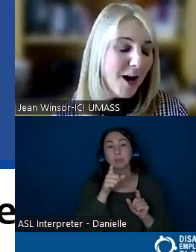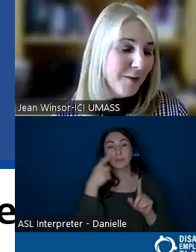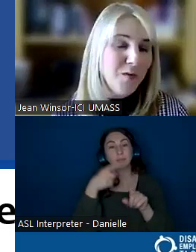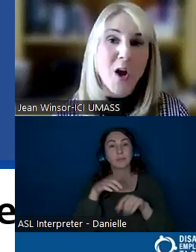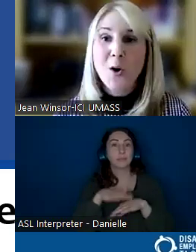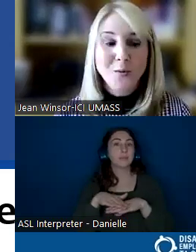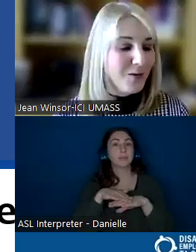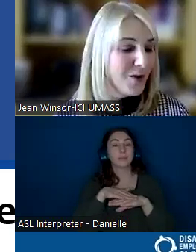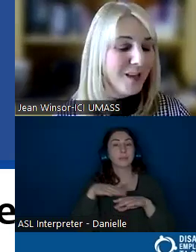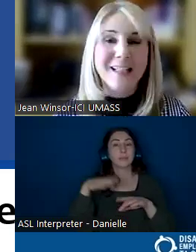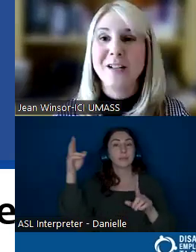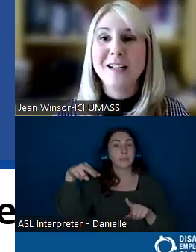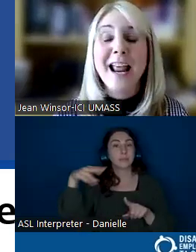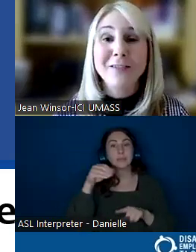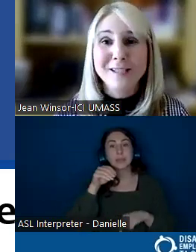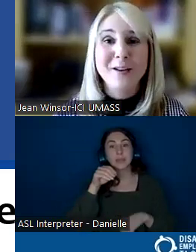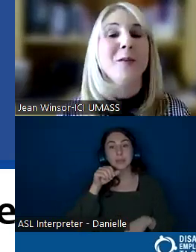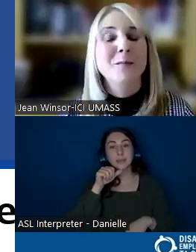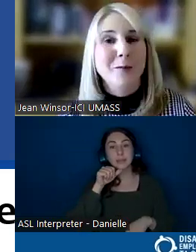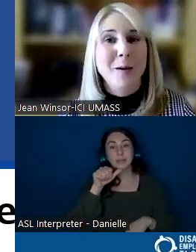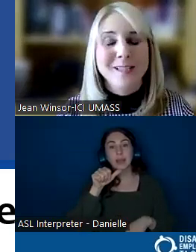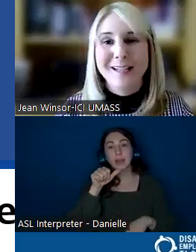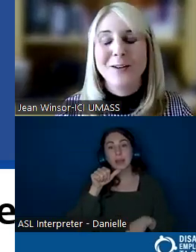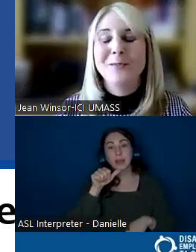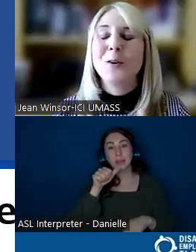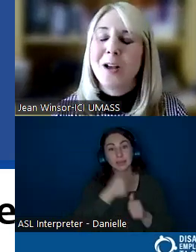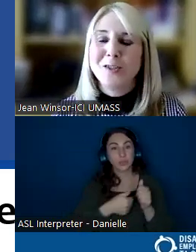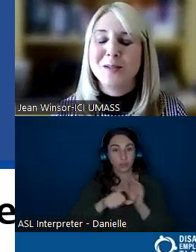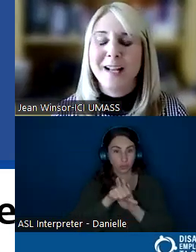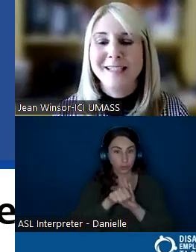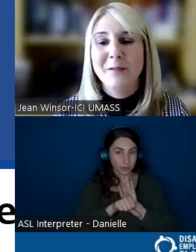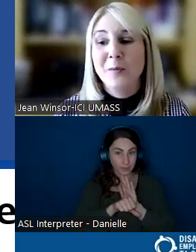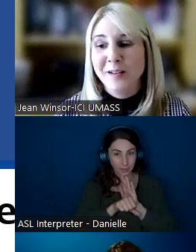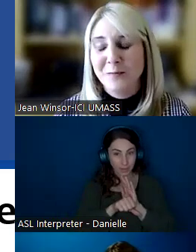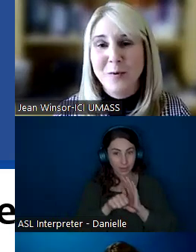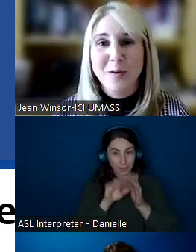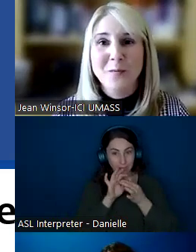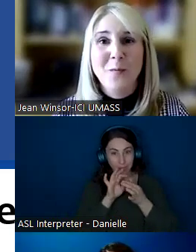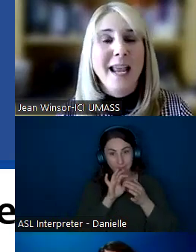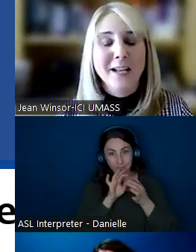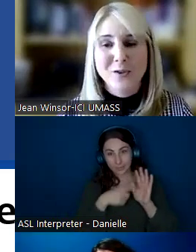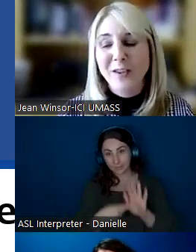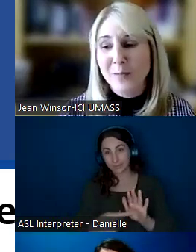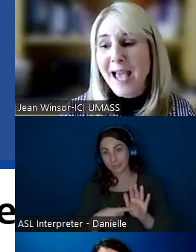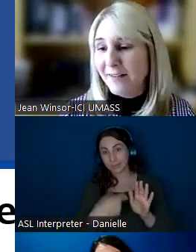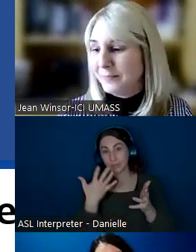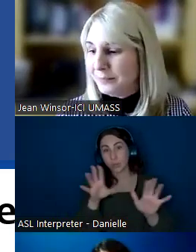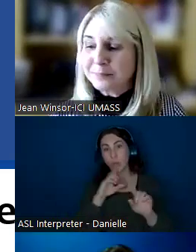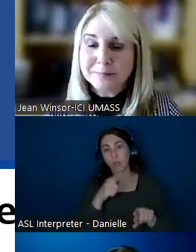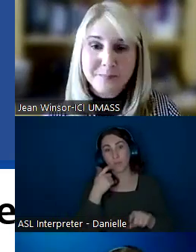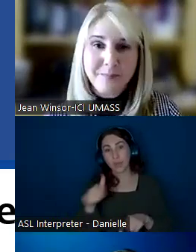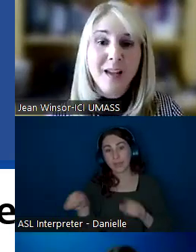and knew that not every state would be represented. So if there were questions about a state, we wouldn't want to answer on their